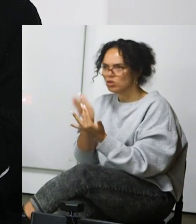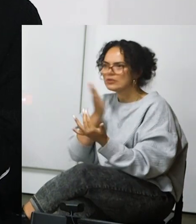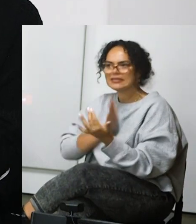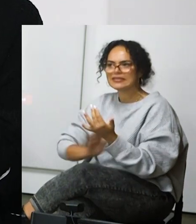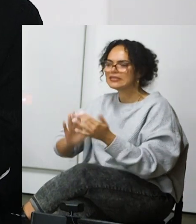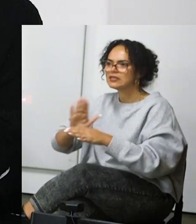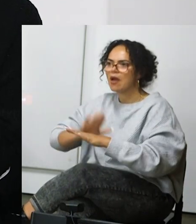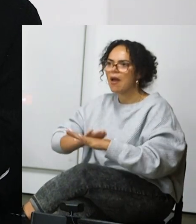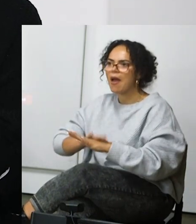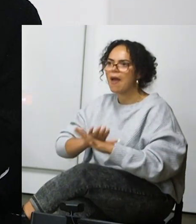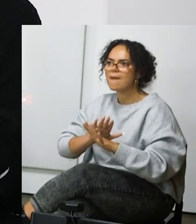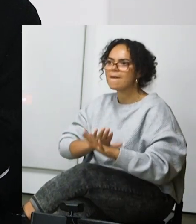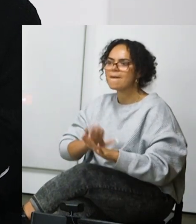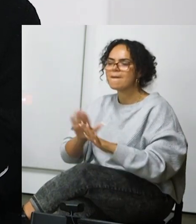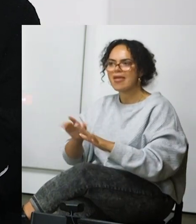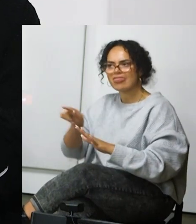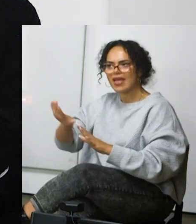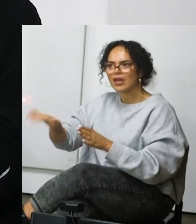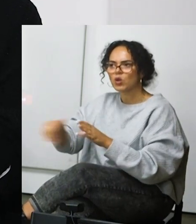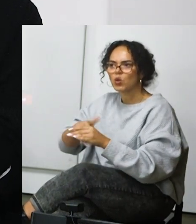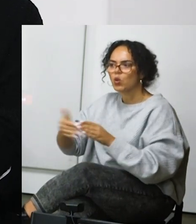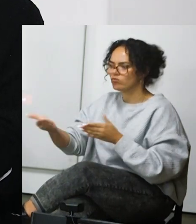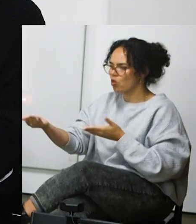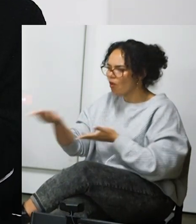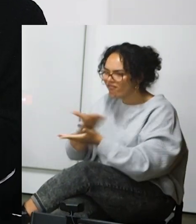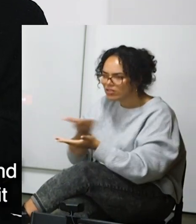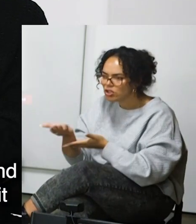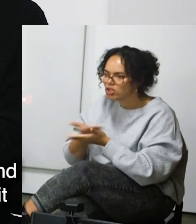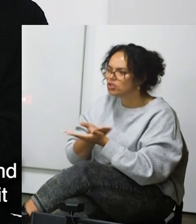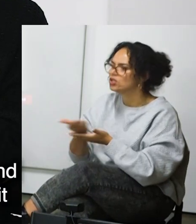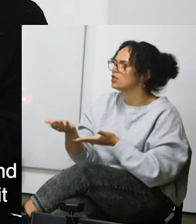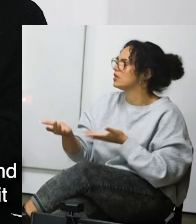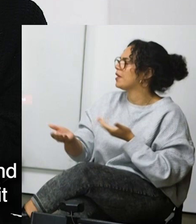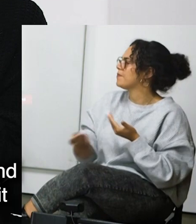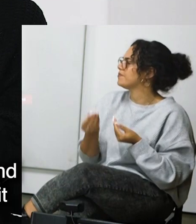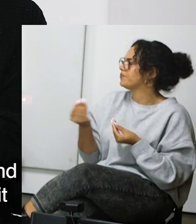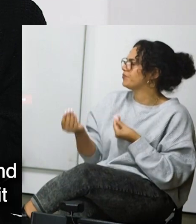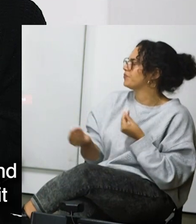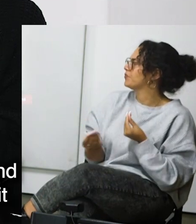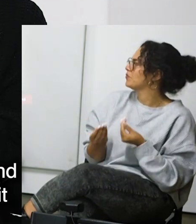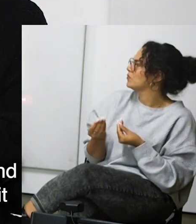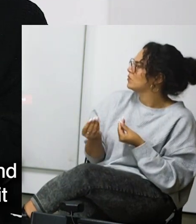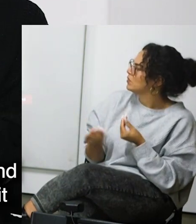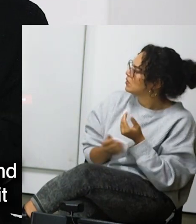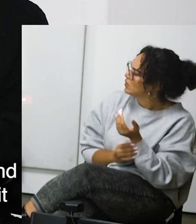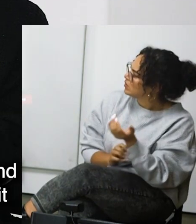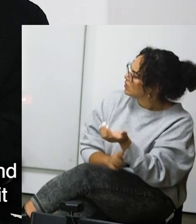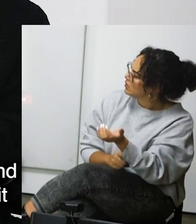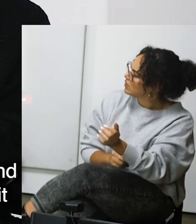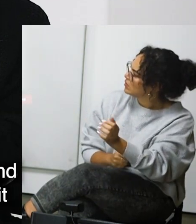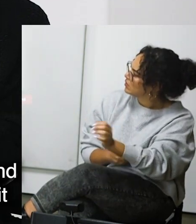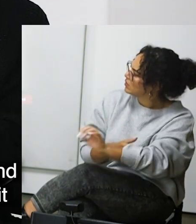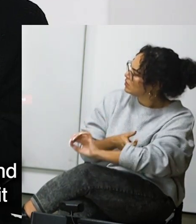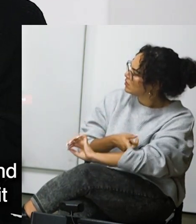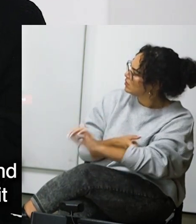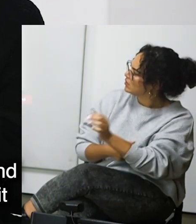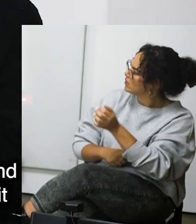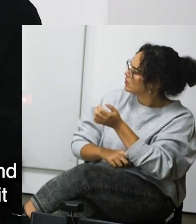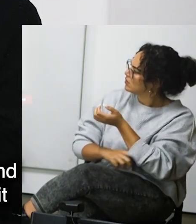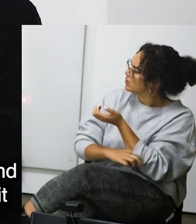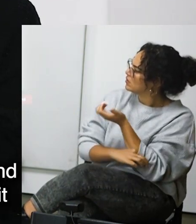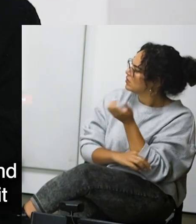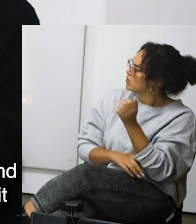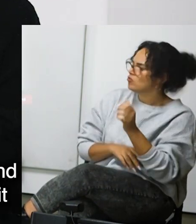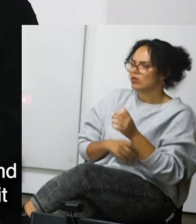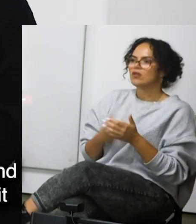and include that in the conversation, include like, you know, I mean, from the beginning of everything, and then kind of make sure